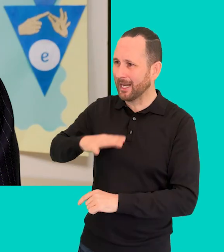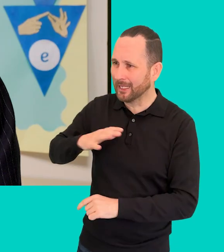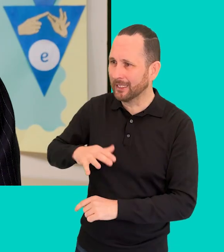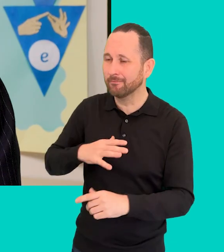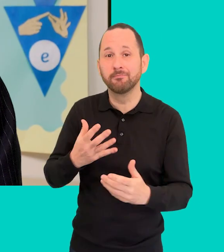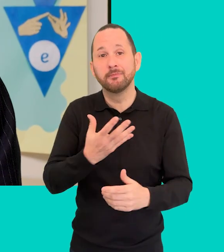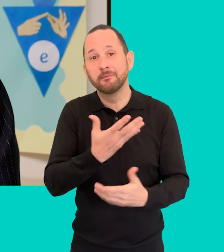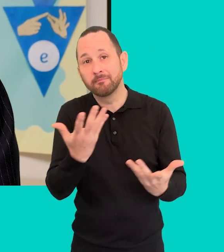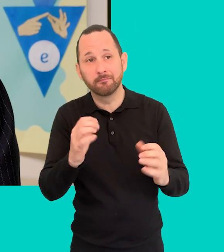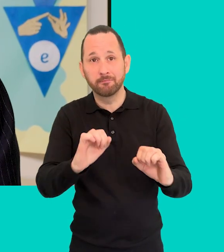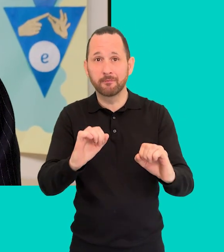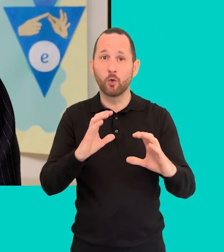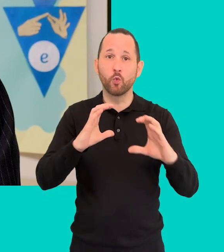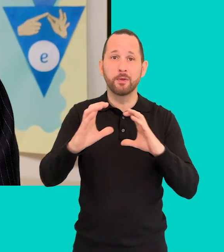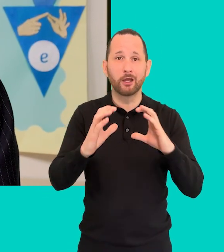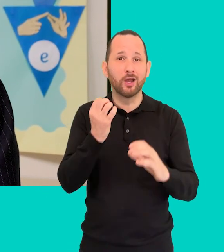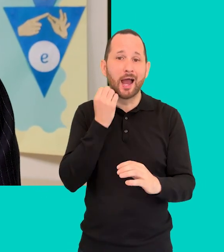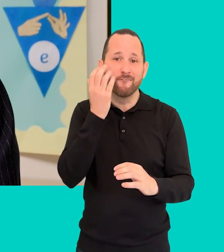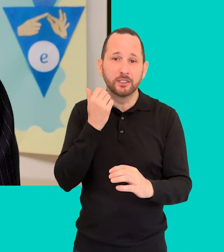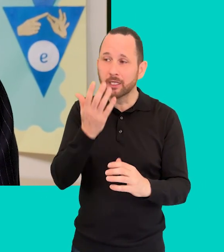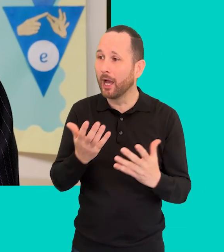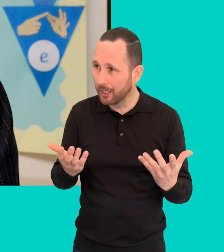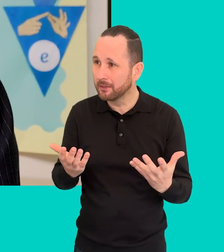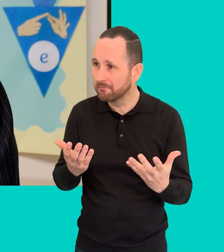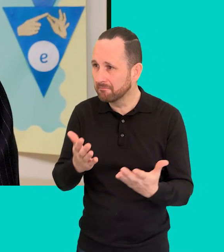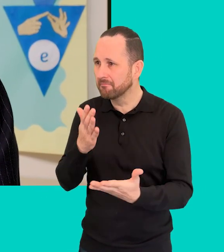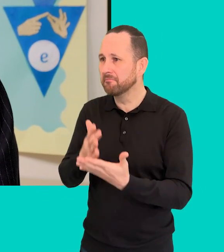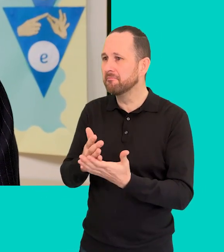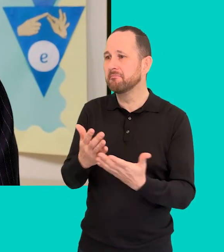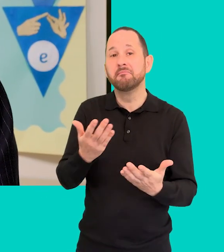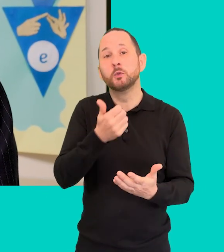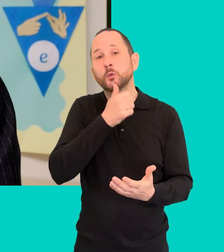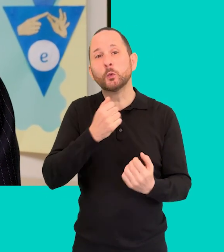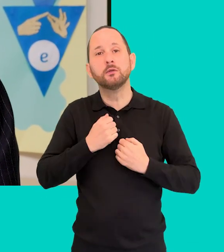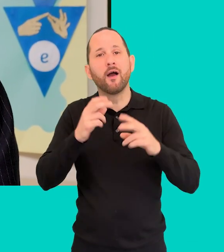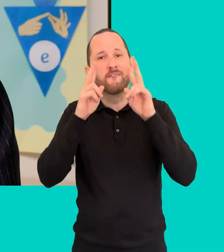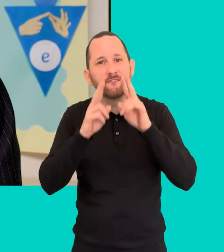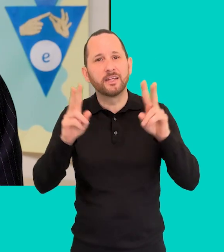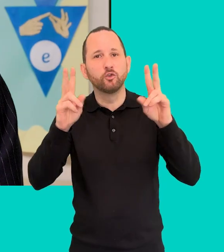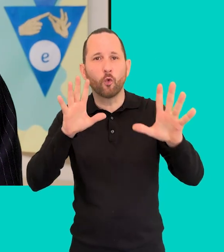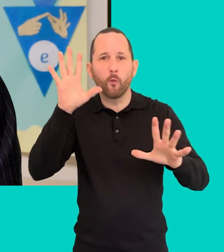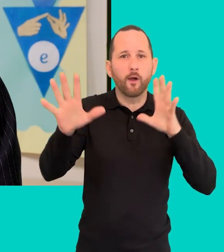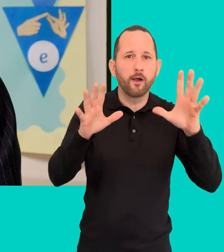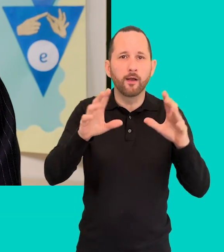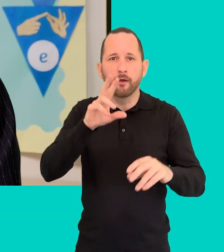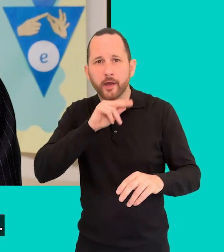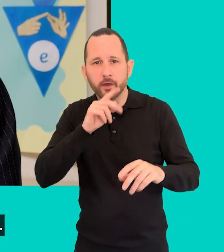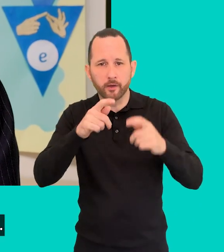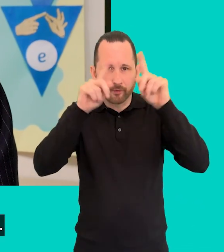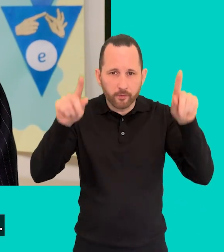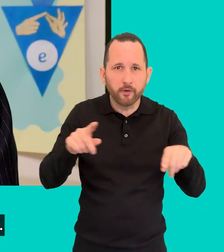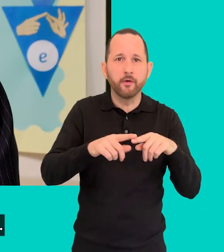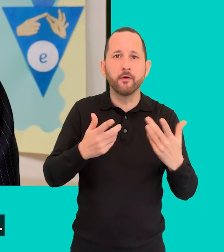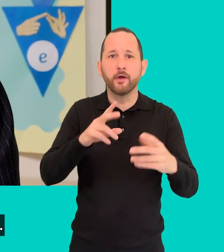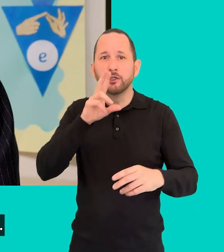needs. So with communication, we often use visual communication, we use a